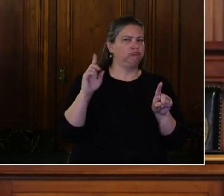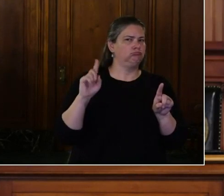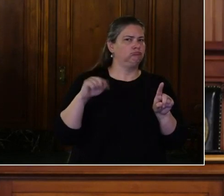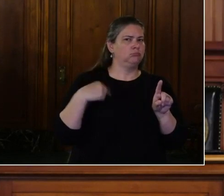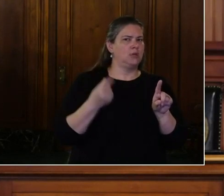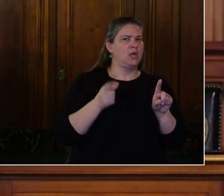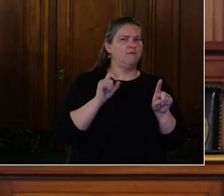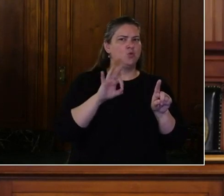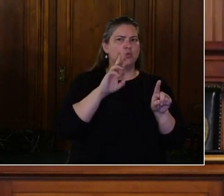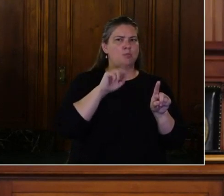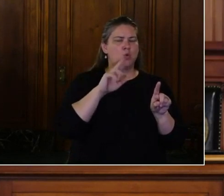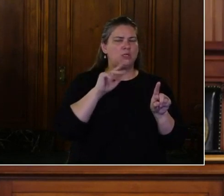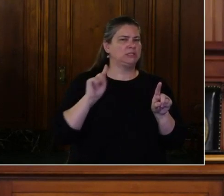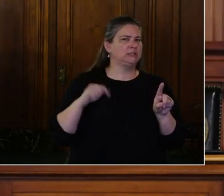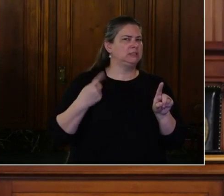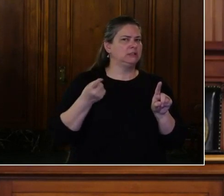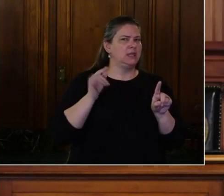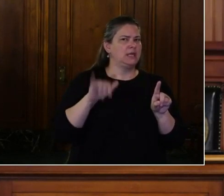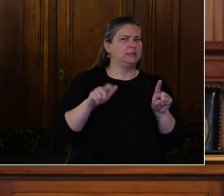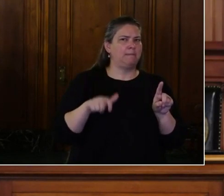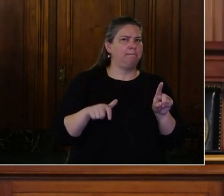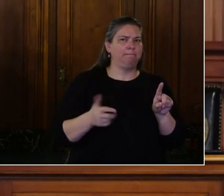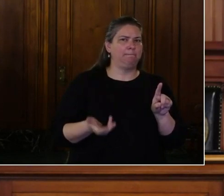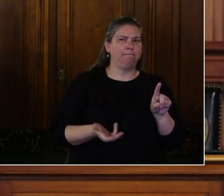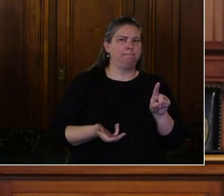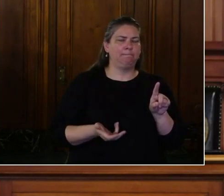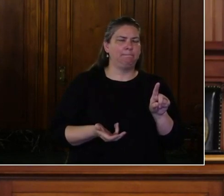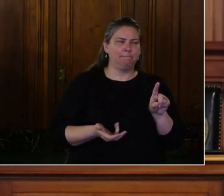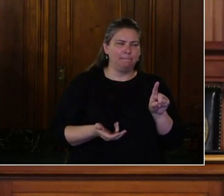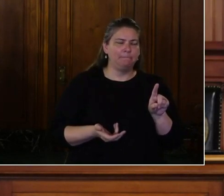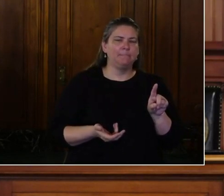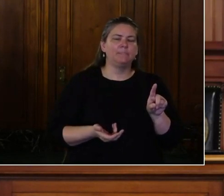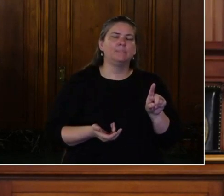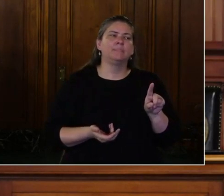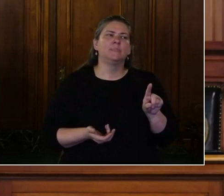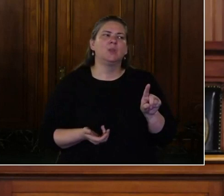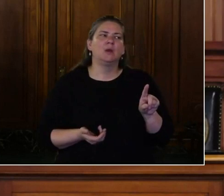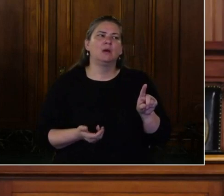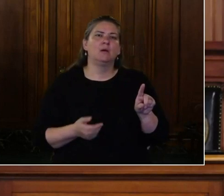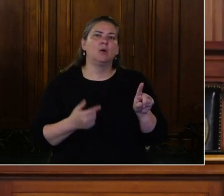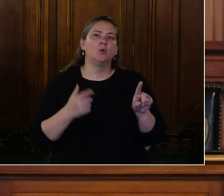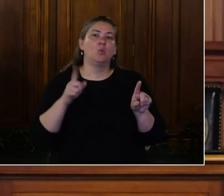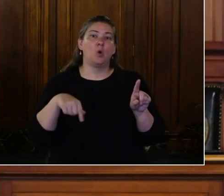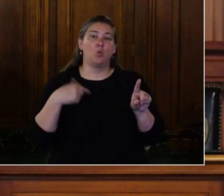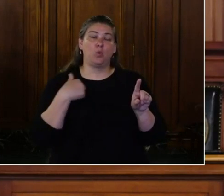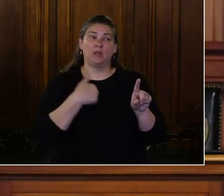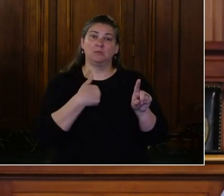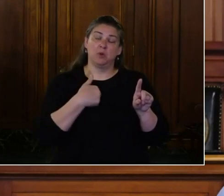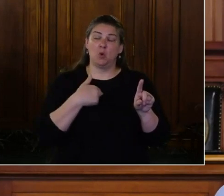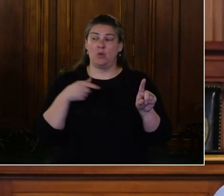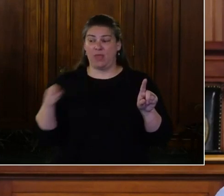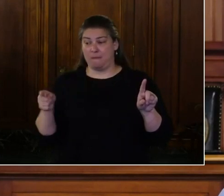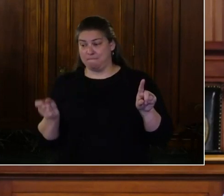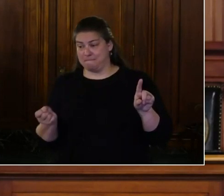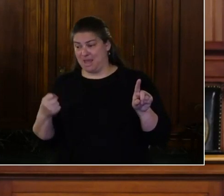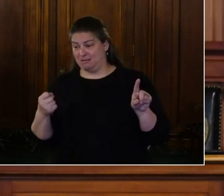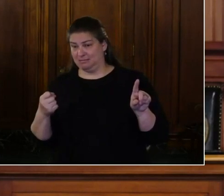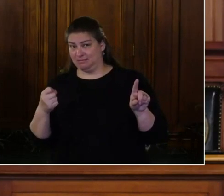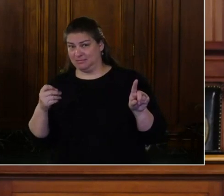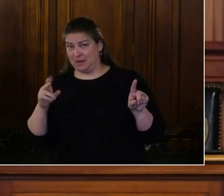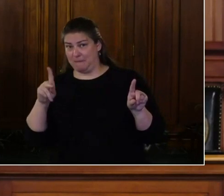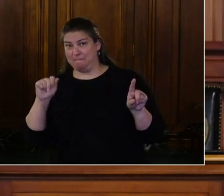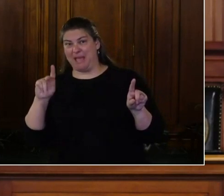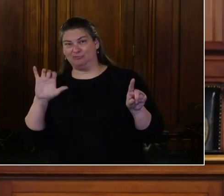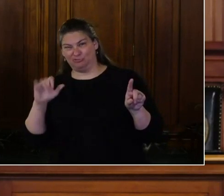it since. And so, from all indications, the patch that was created that evening